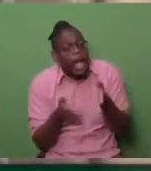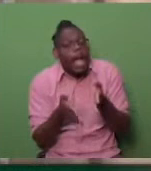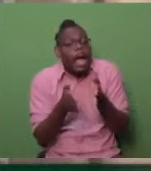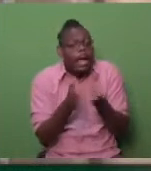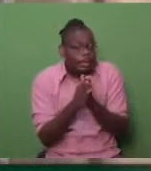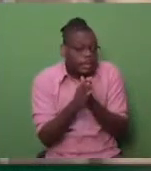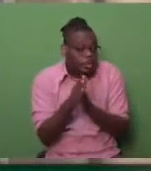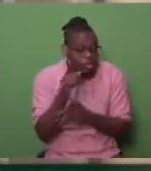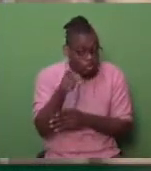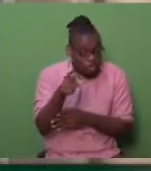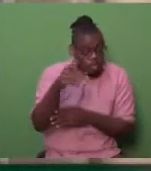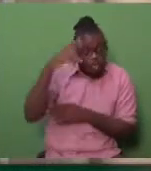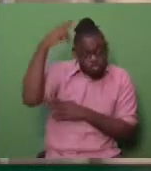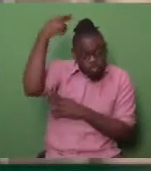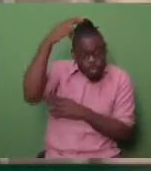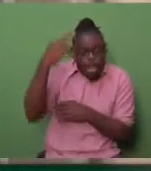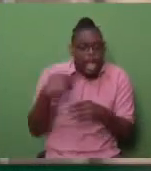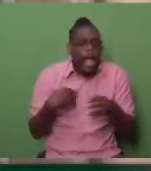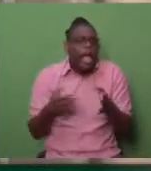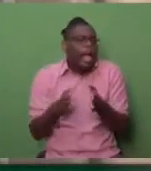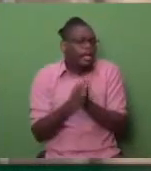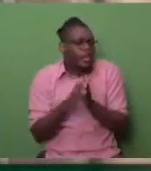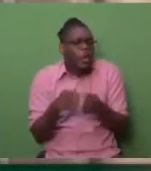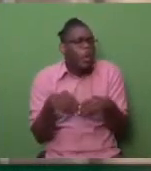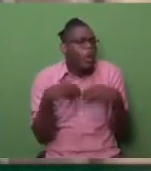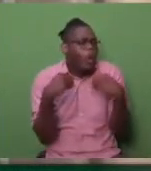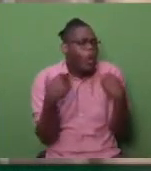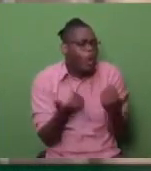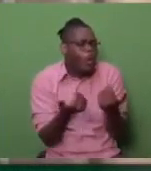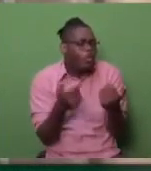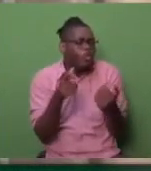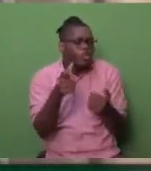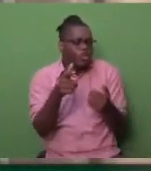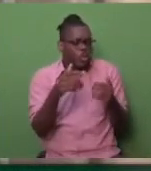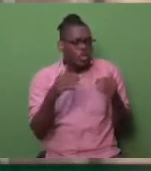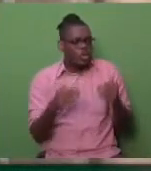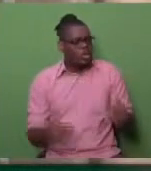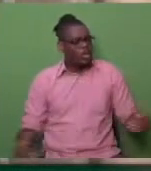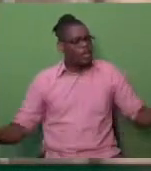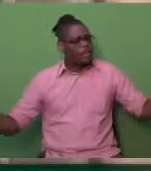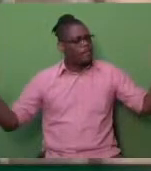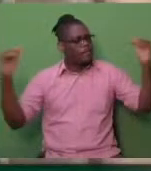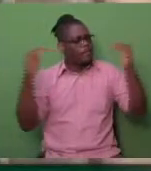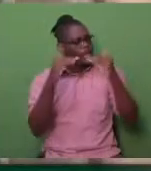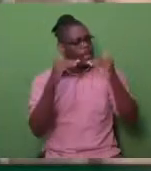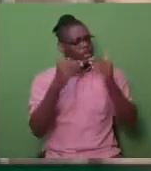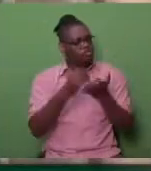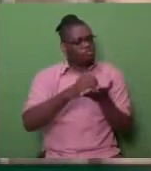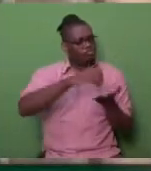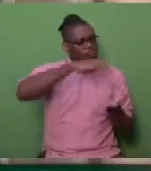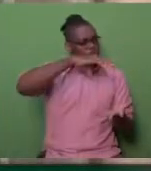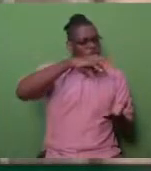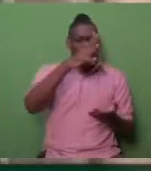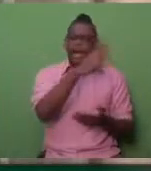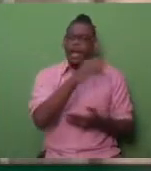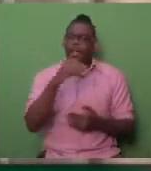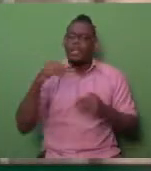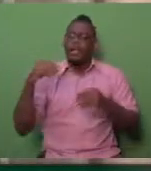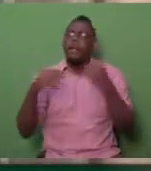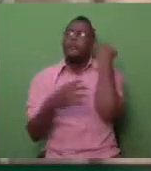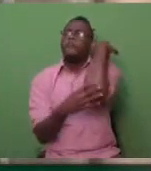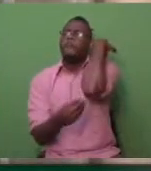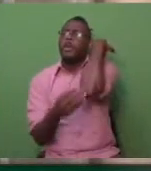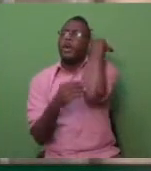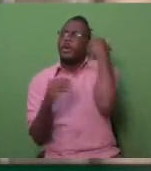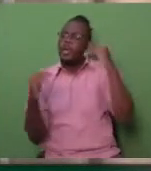the rich and the poor, do you know what he said? Do you remember? He said, I'm not really trying to interfere with the bridge between the rich